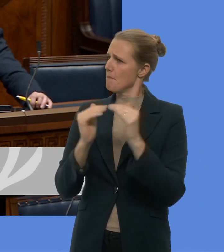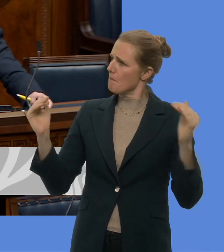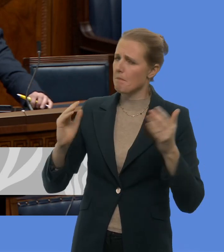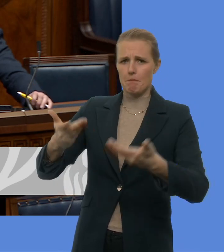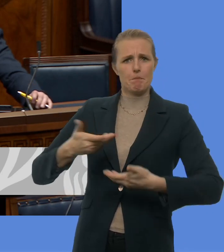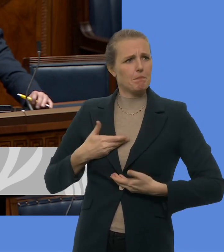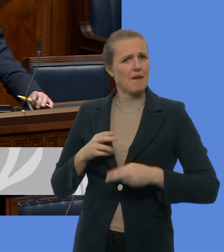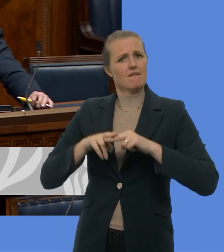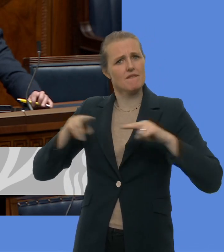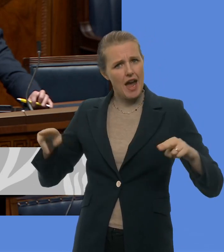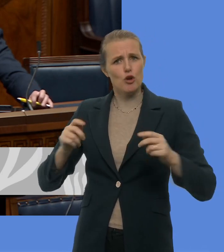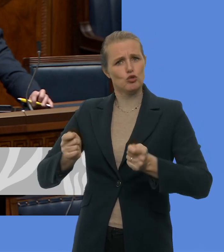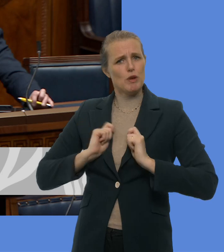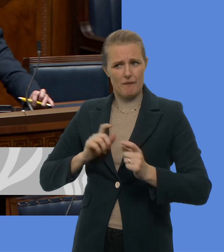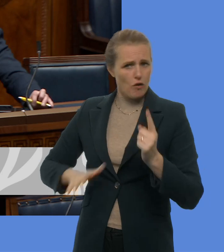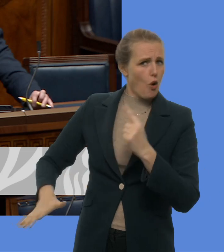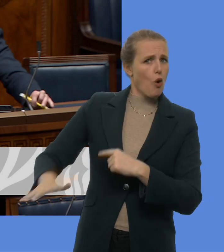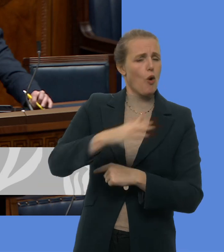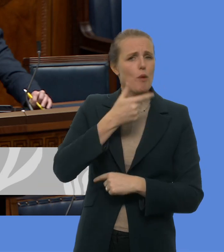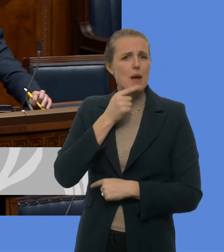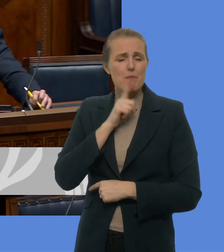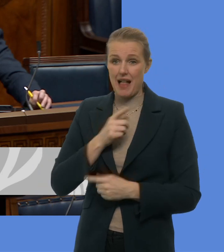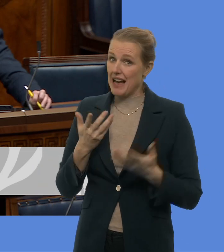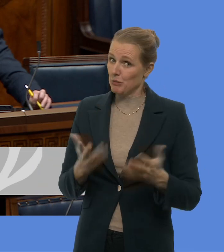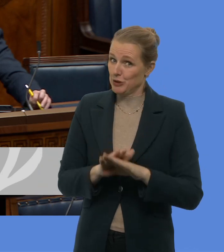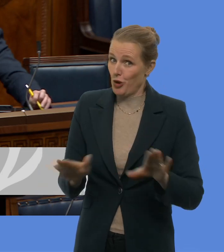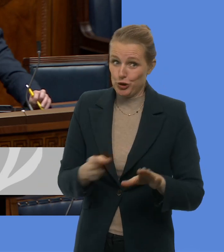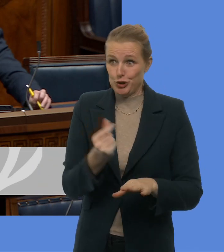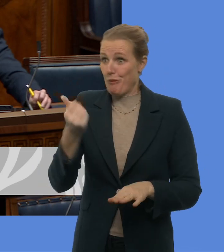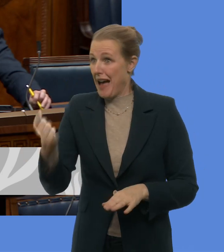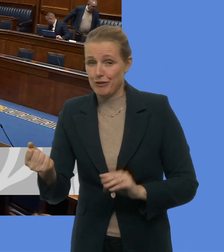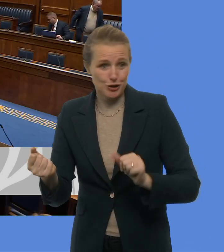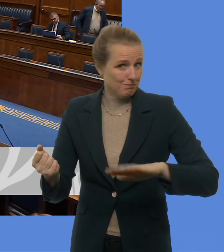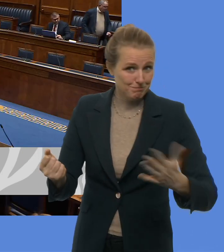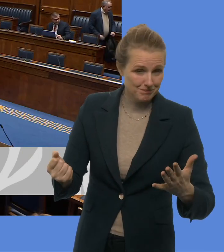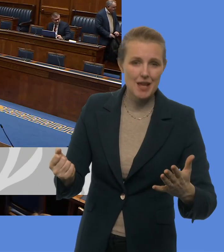through additional funding such as that coming out of that Transformation Fund.